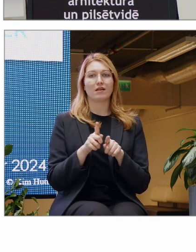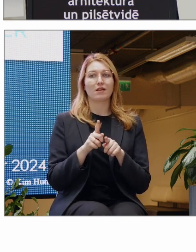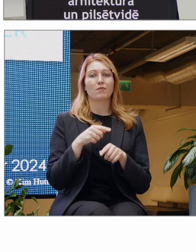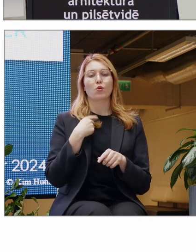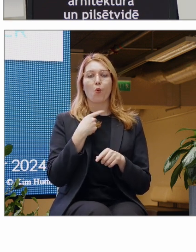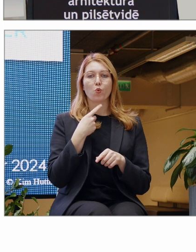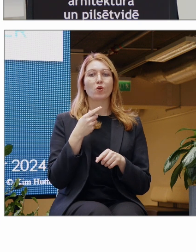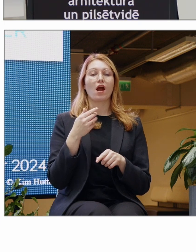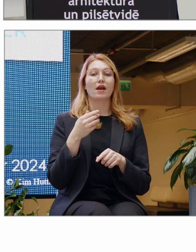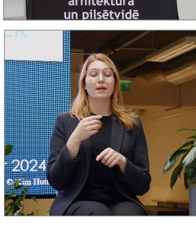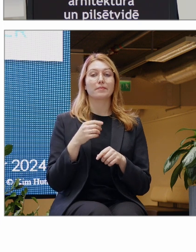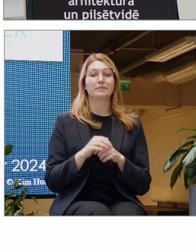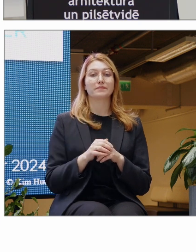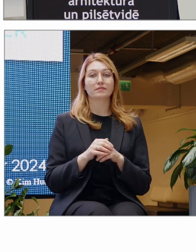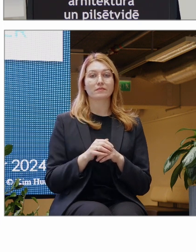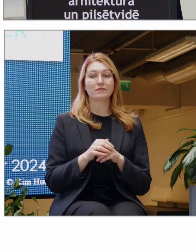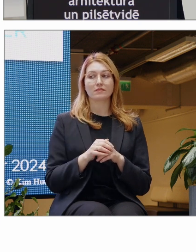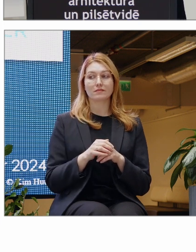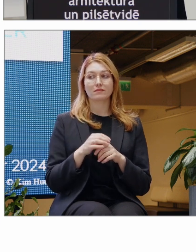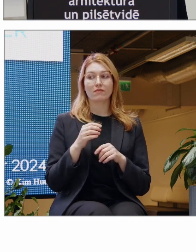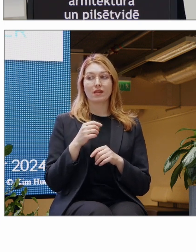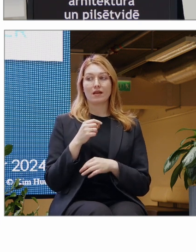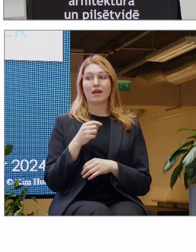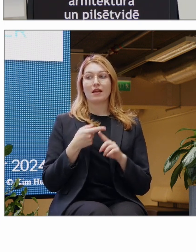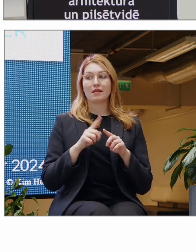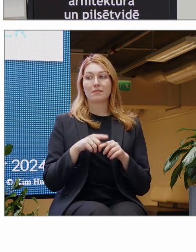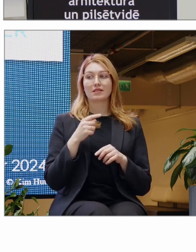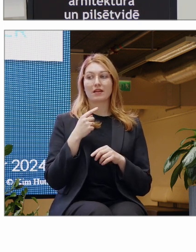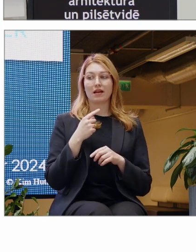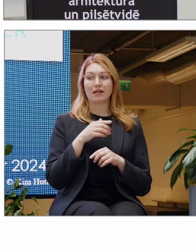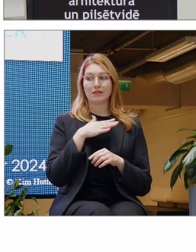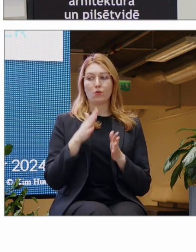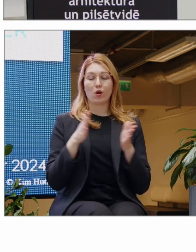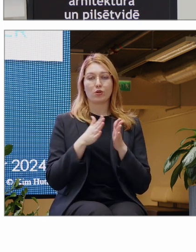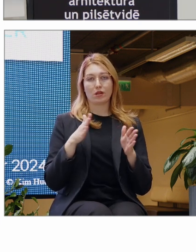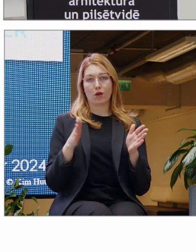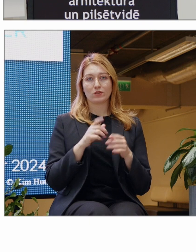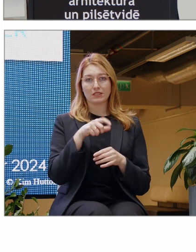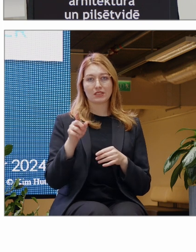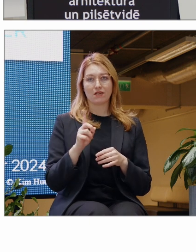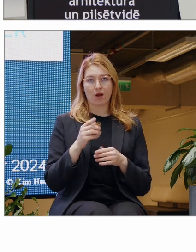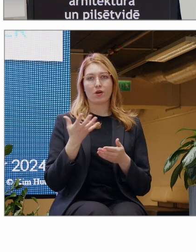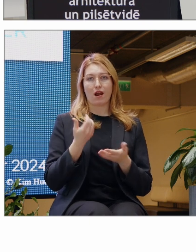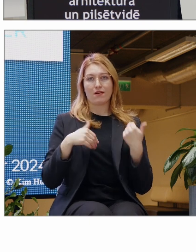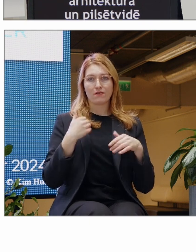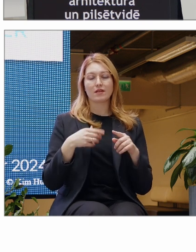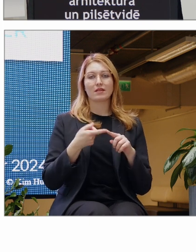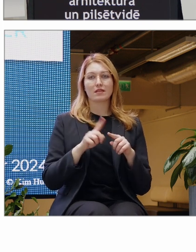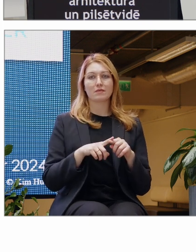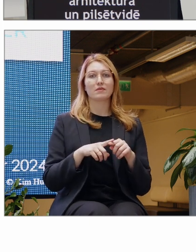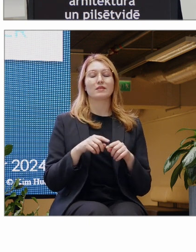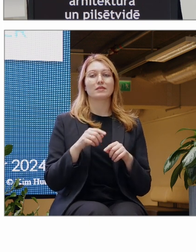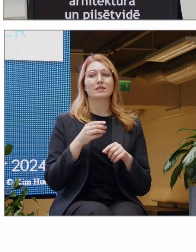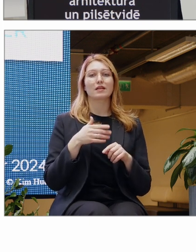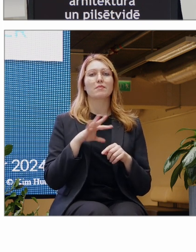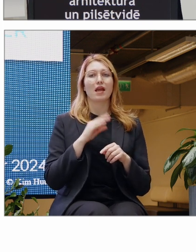of. But 1.3 billion people have significant disability, and that's without the ones that are even measured. That means 1 in 6 of us.